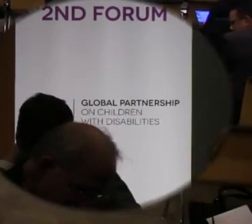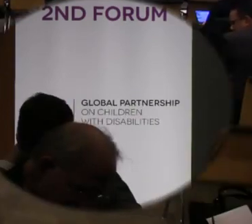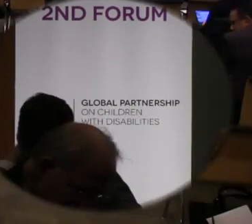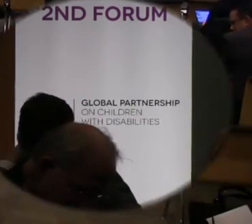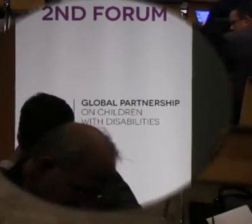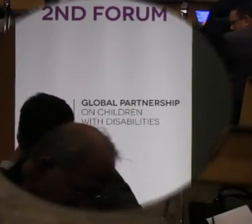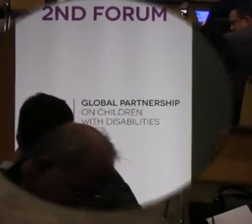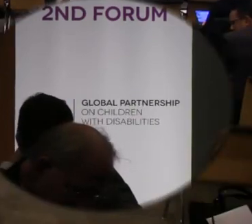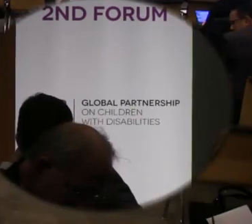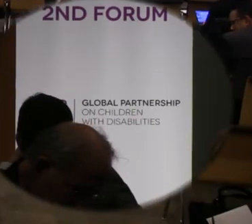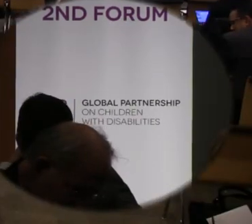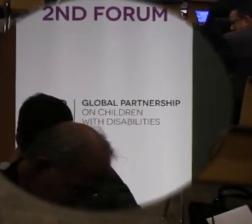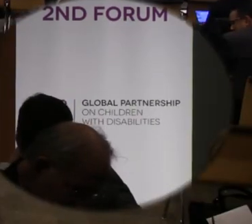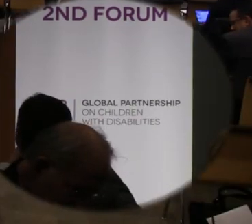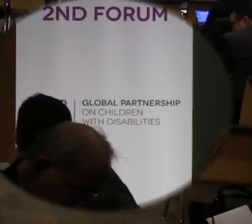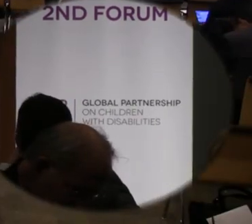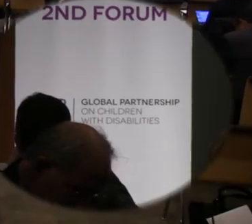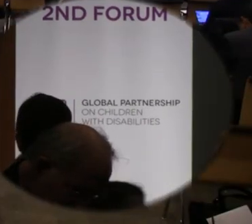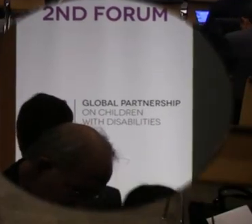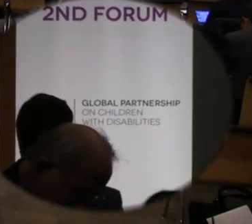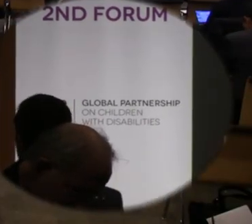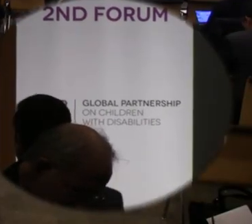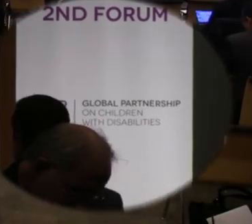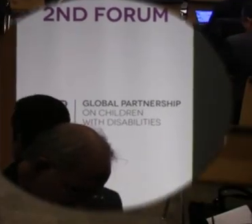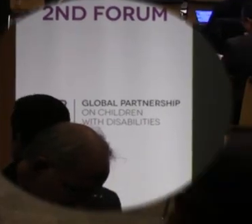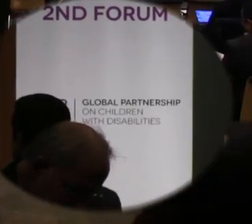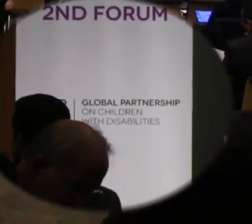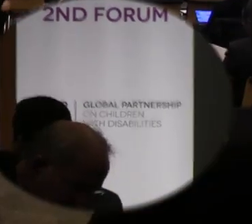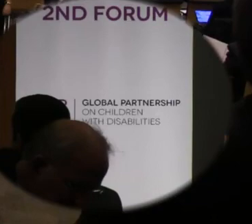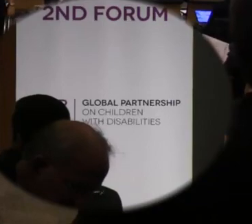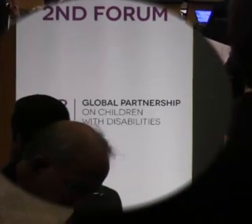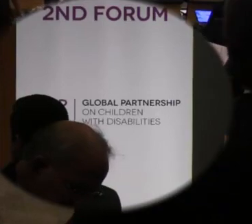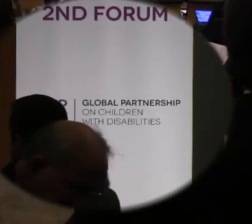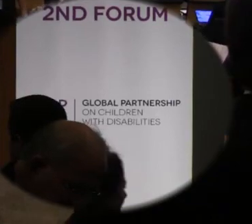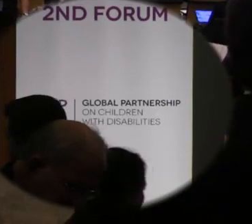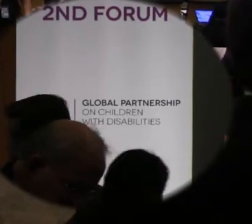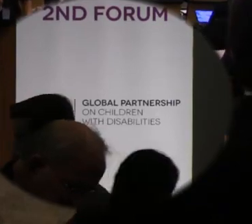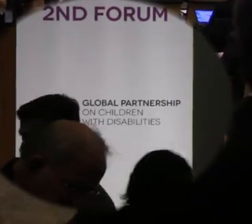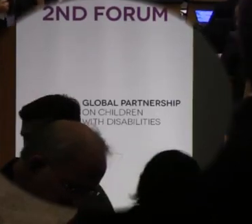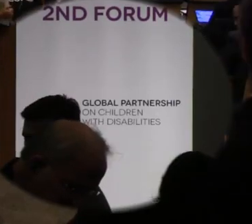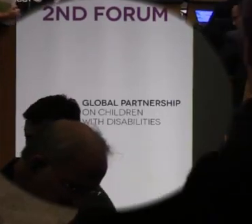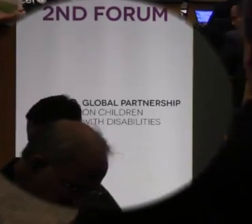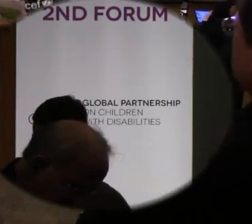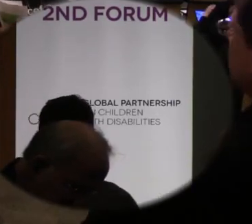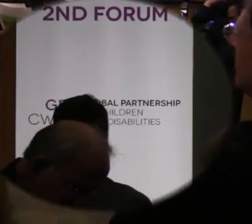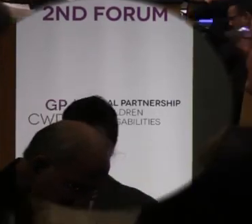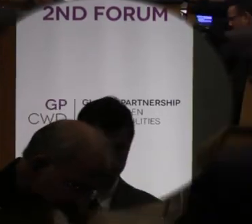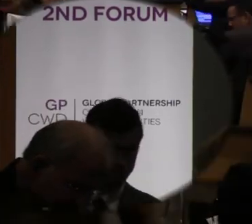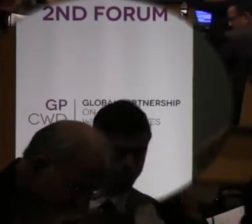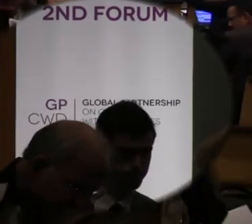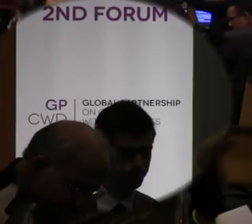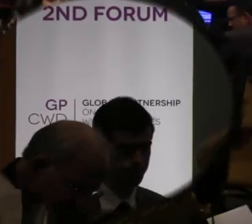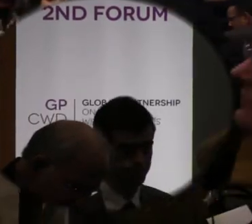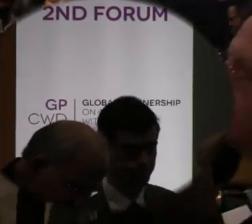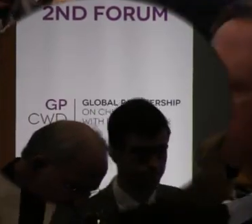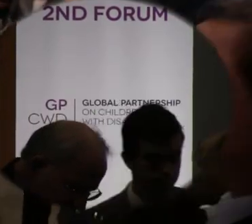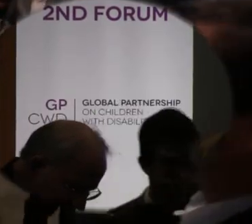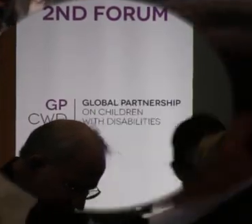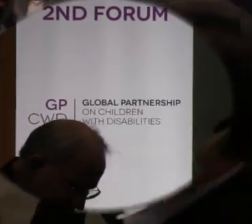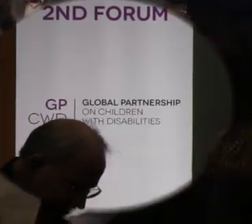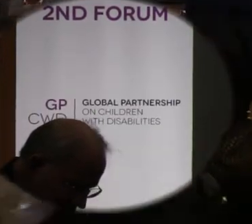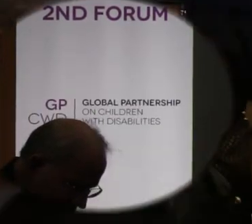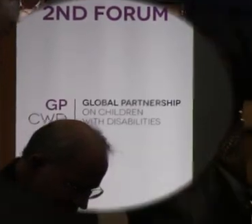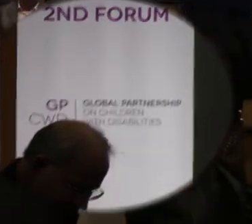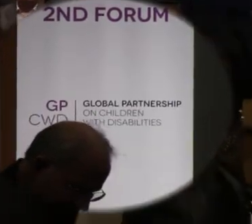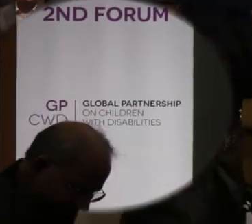Now Einstein is, and I'm there to think we all know. But after school people, would you ever call him slow?